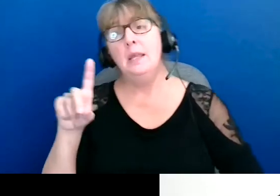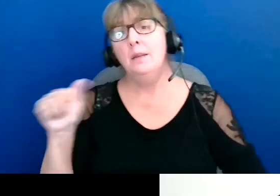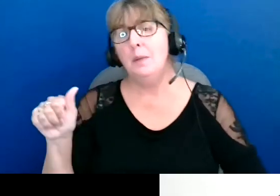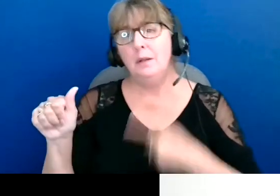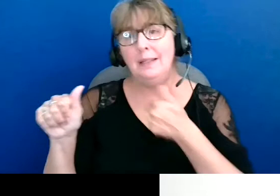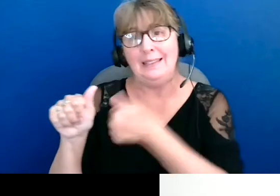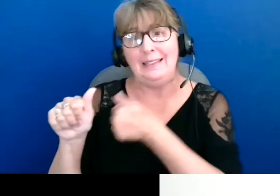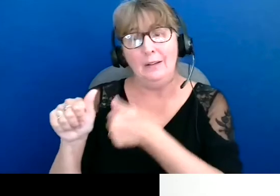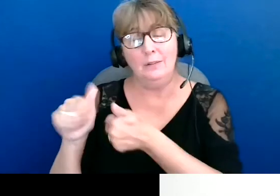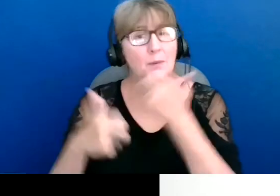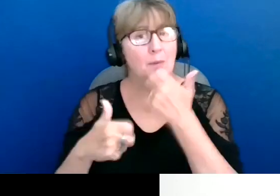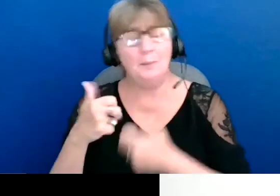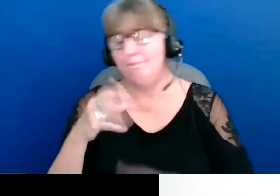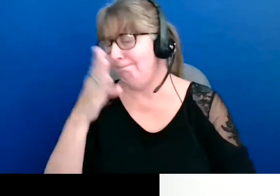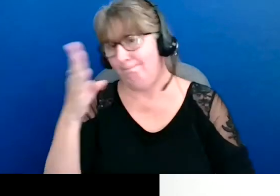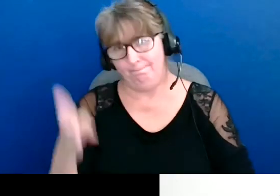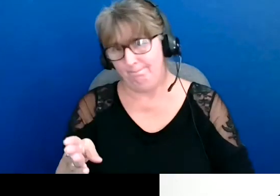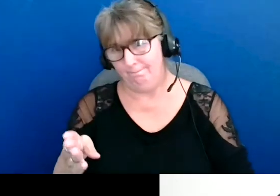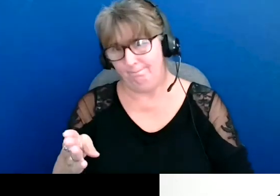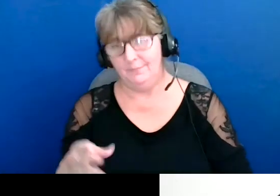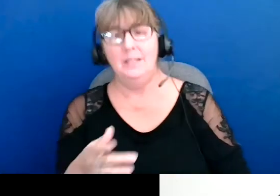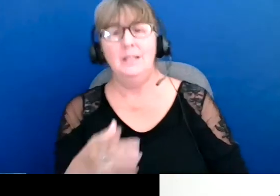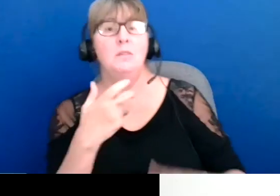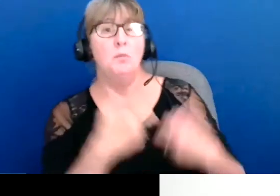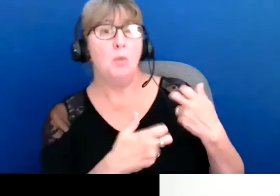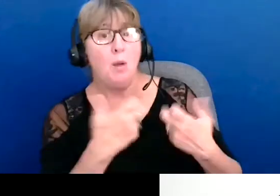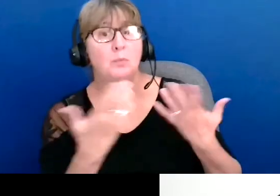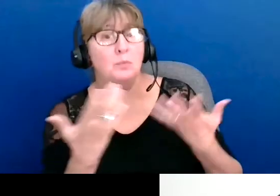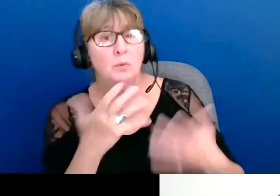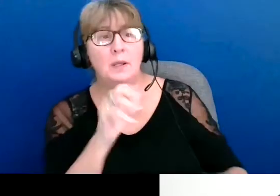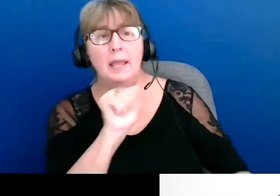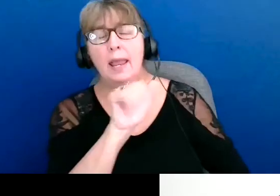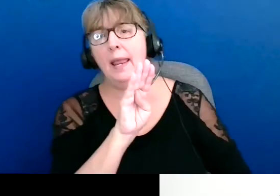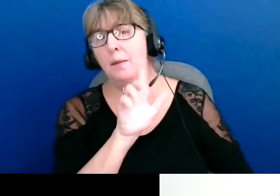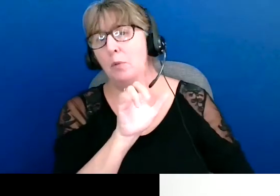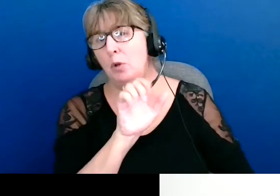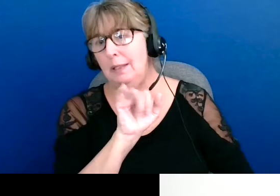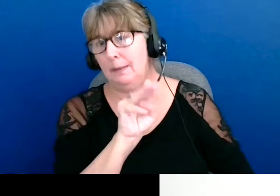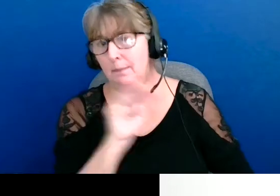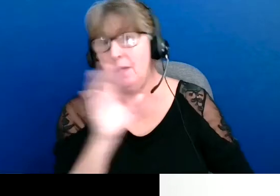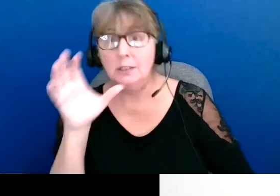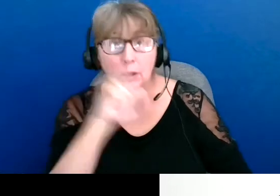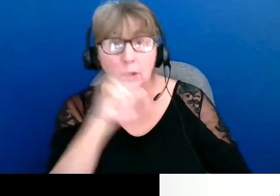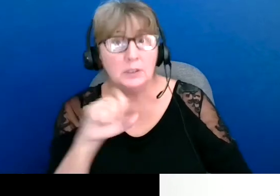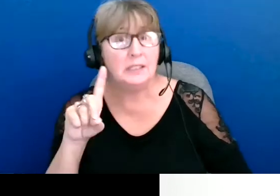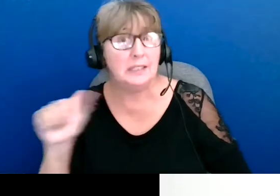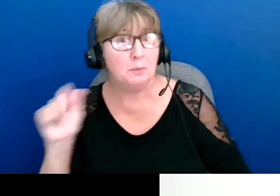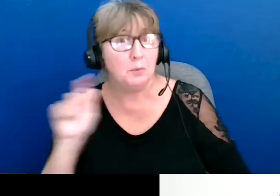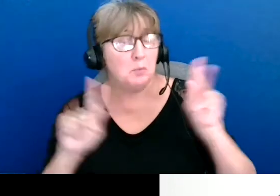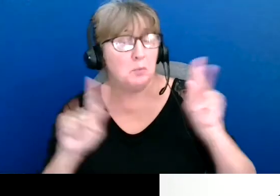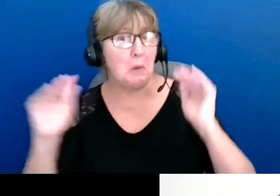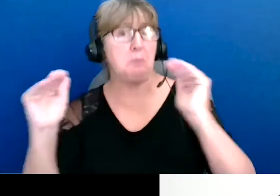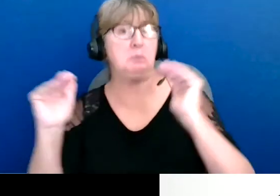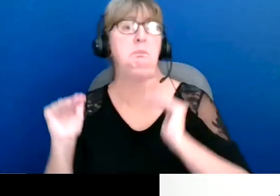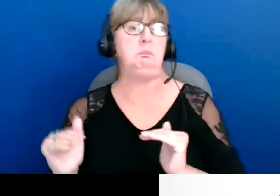problem. Usually the problem is ableism, the assumption that disabled people are inferior and don't